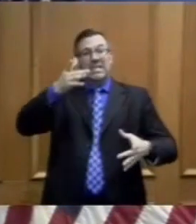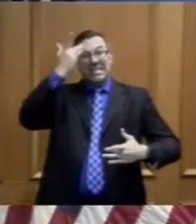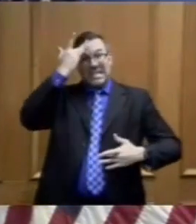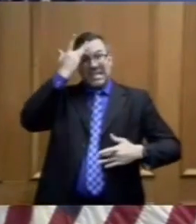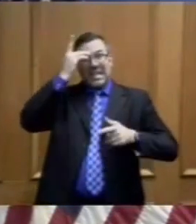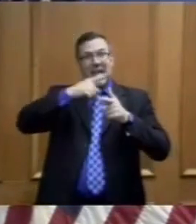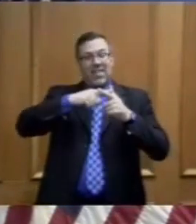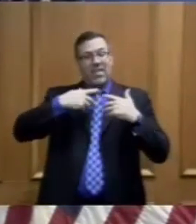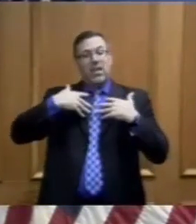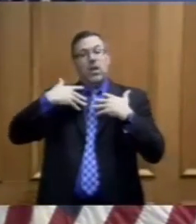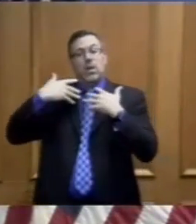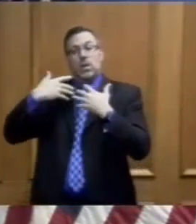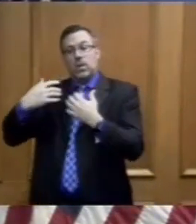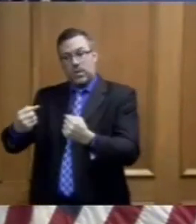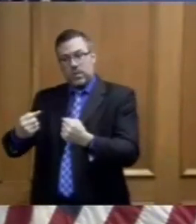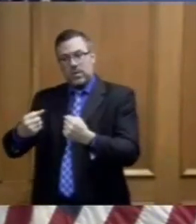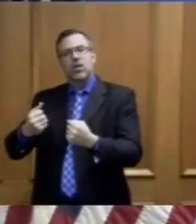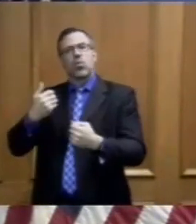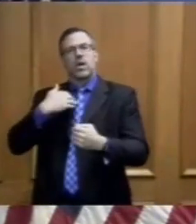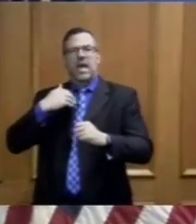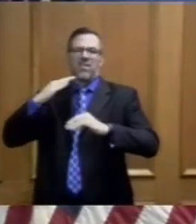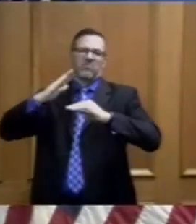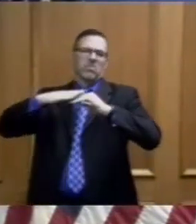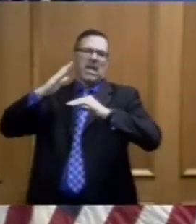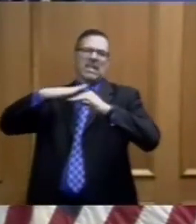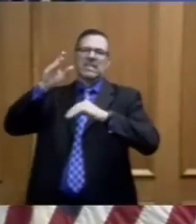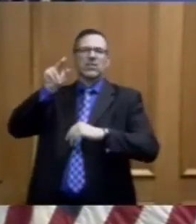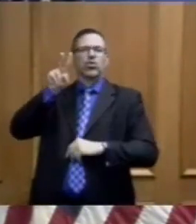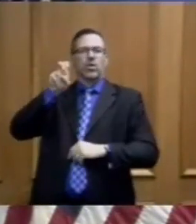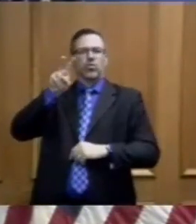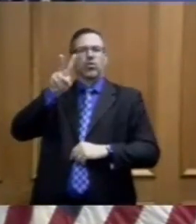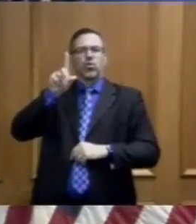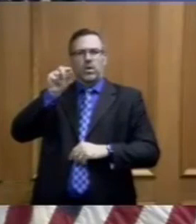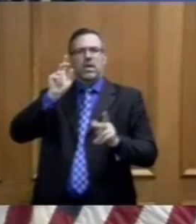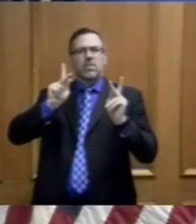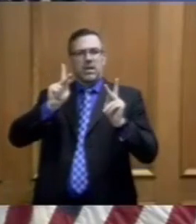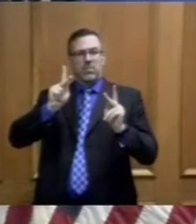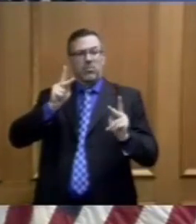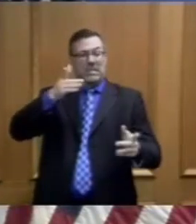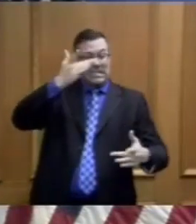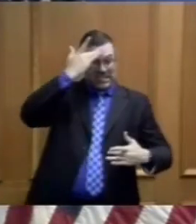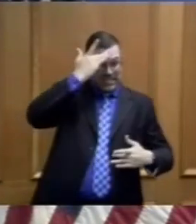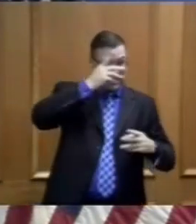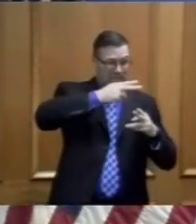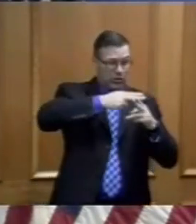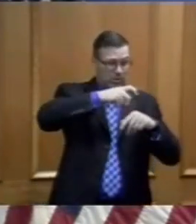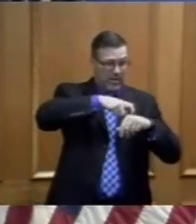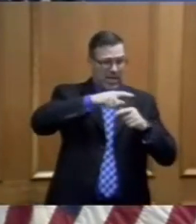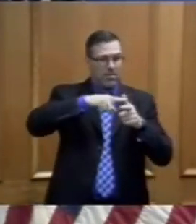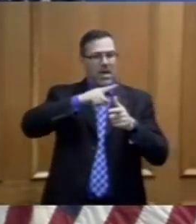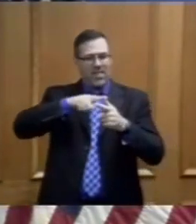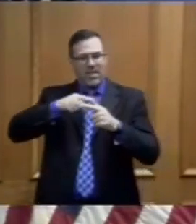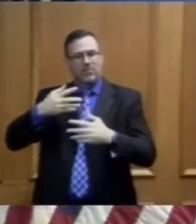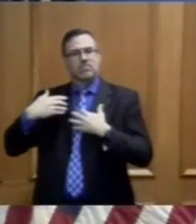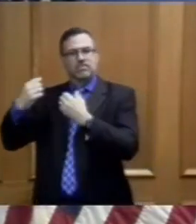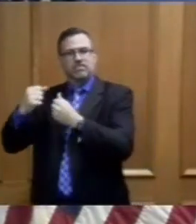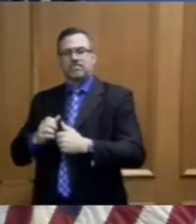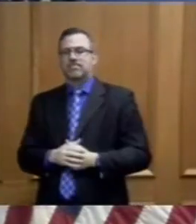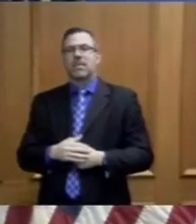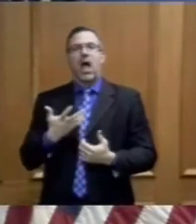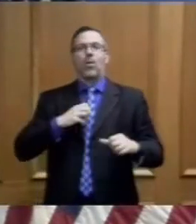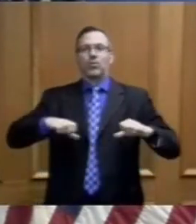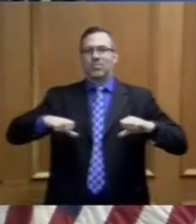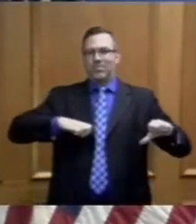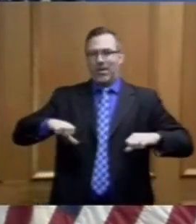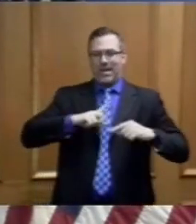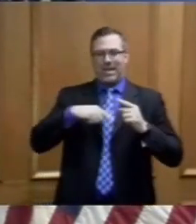recovered patients is now at least 220. Something that I want to brag about is our testing,